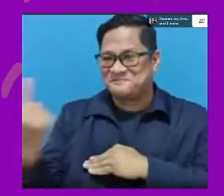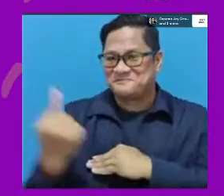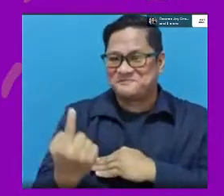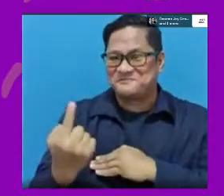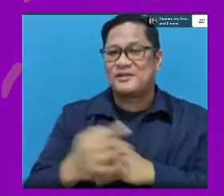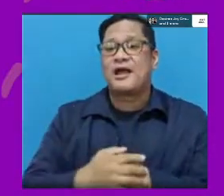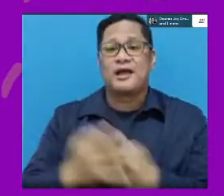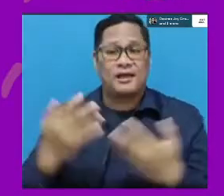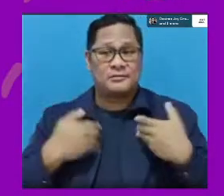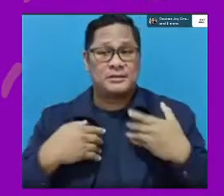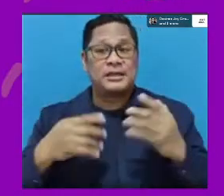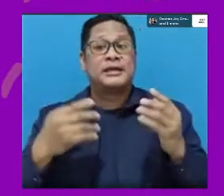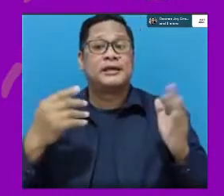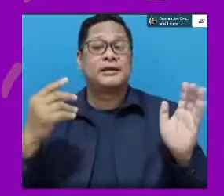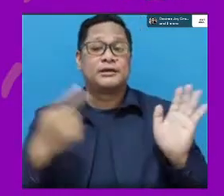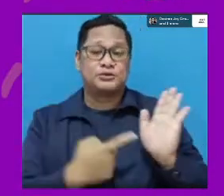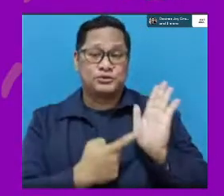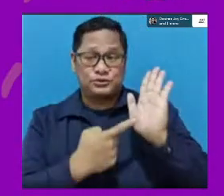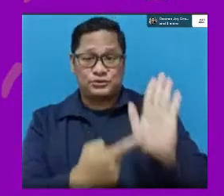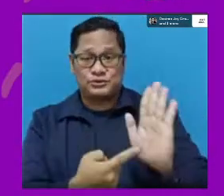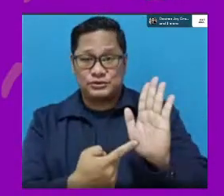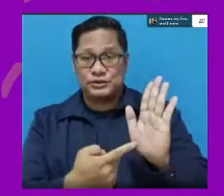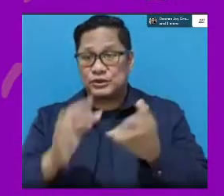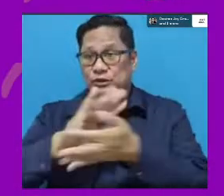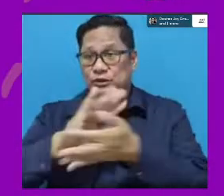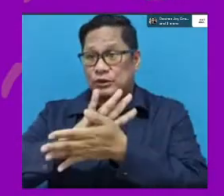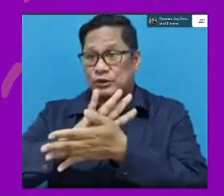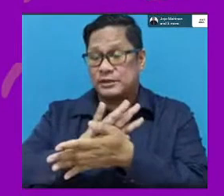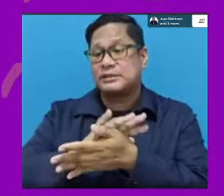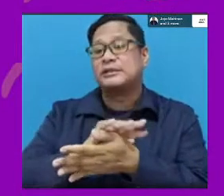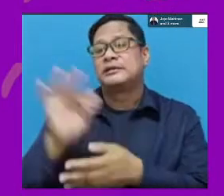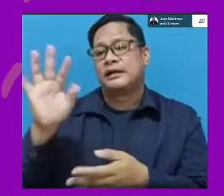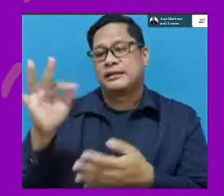be presenting to you the COVID-19 vaccination roadmap.